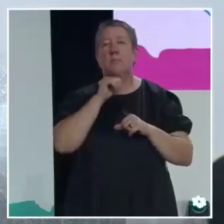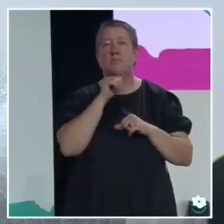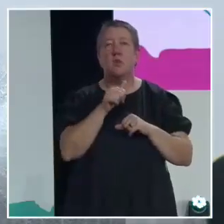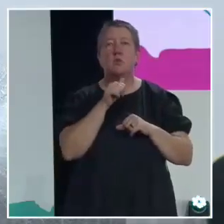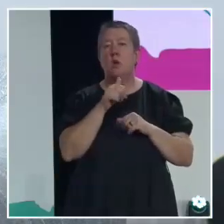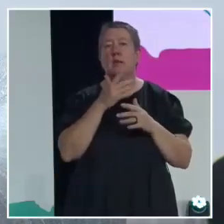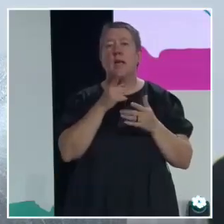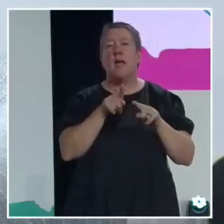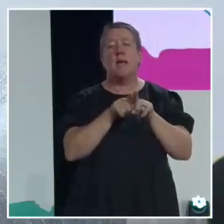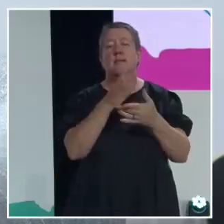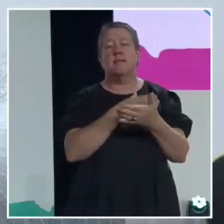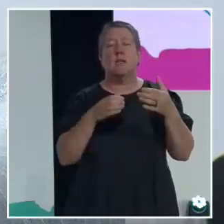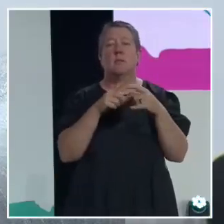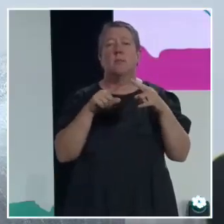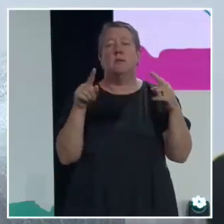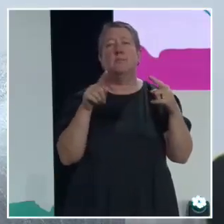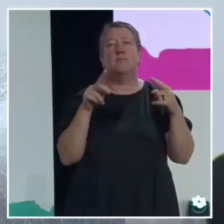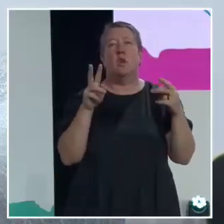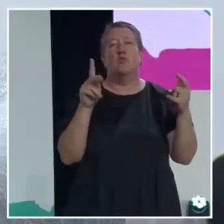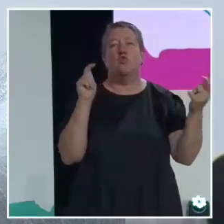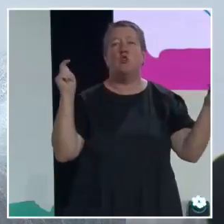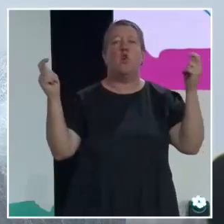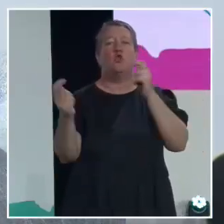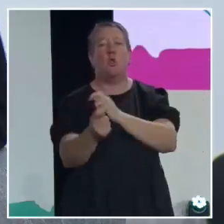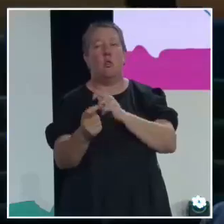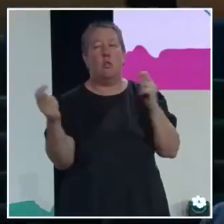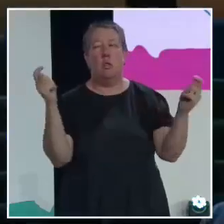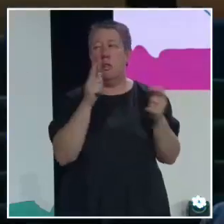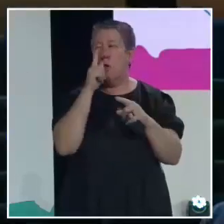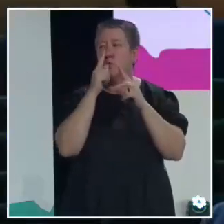as a sector, but as a transversal objective.